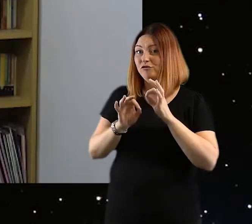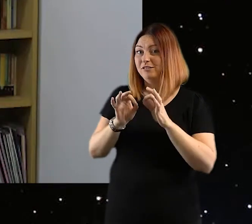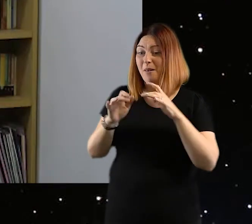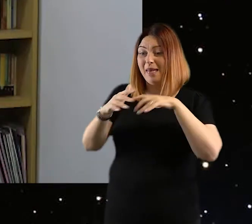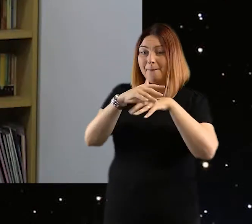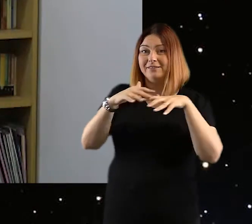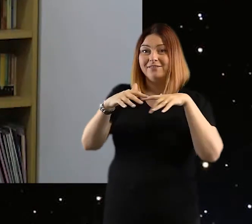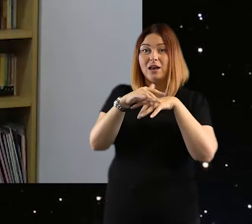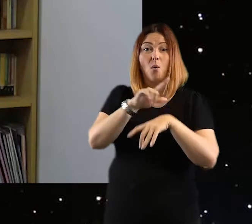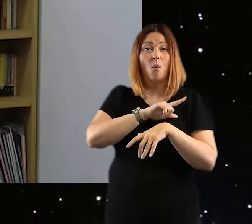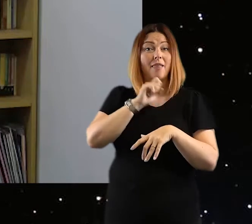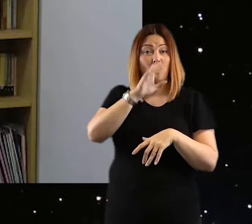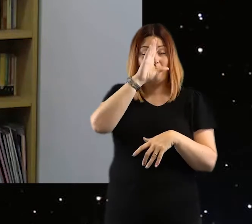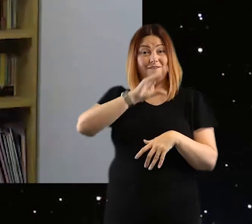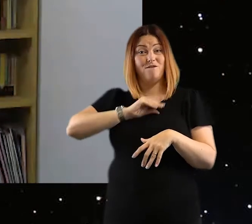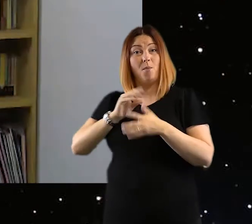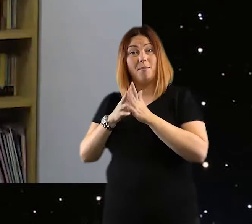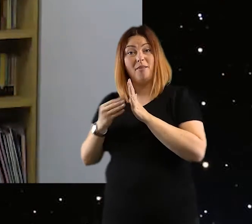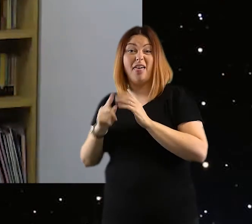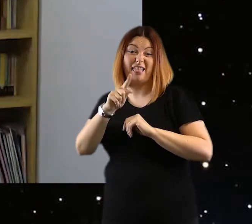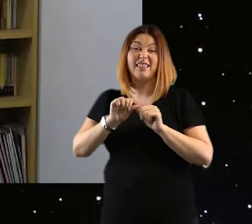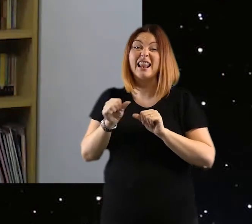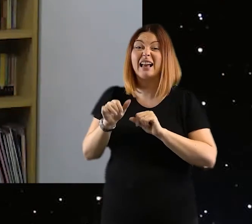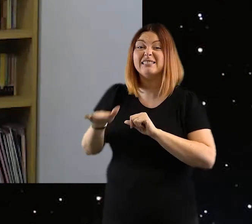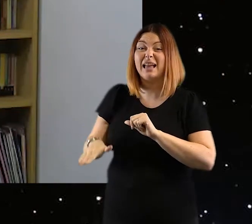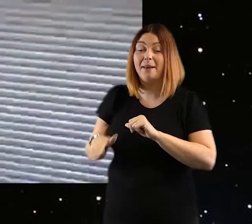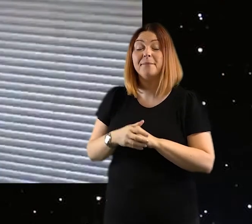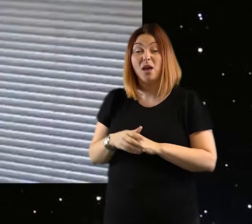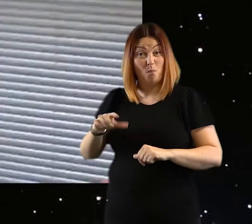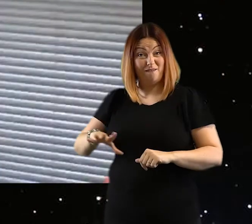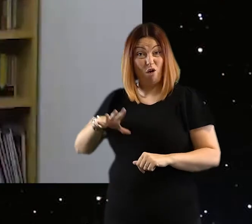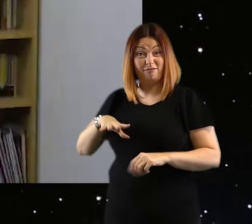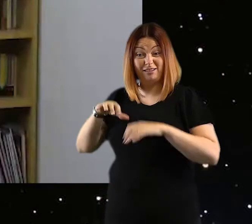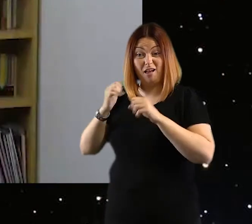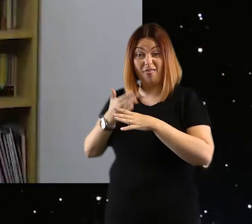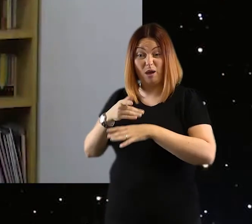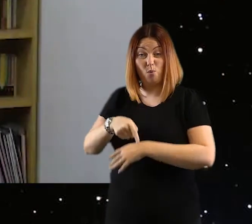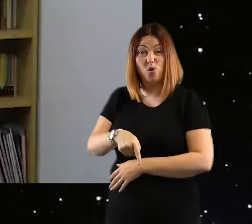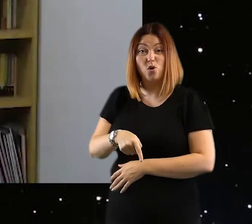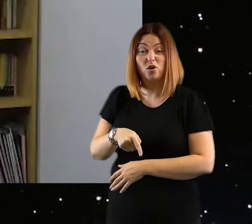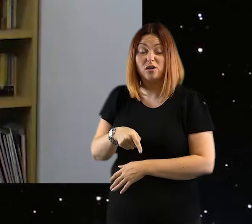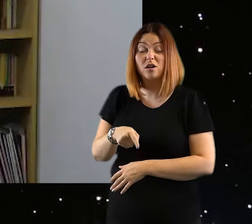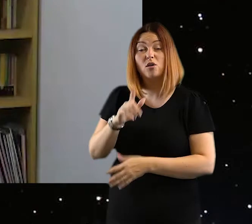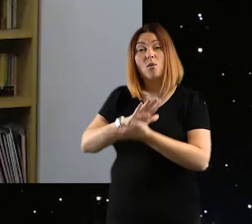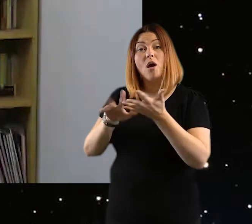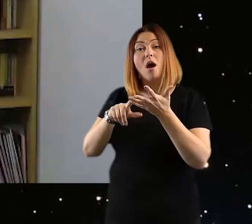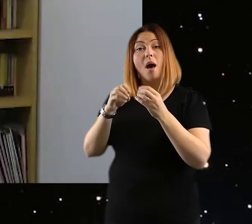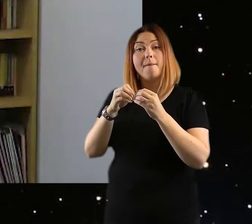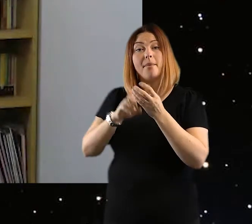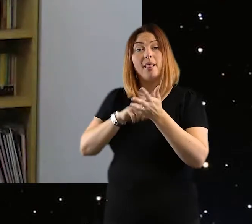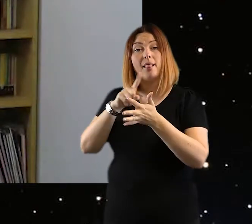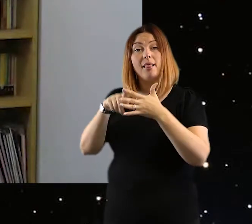about the atmosphere. Because that really then starts to inform the models, and that is the next step. Right. And this work has already started.